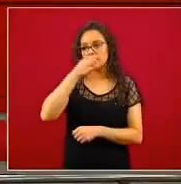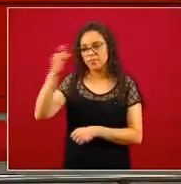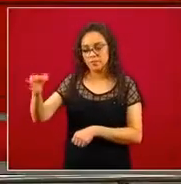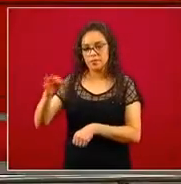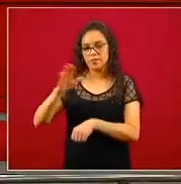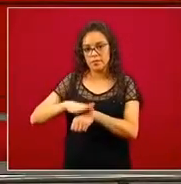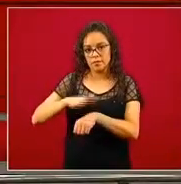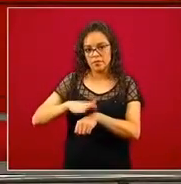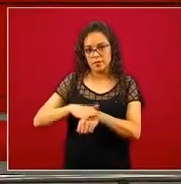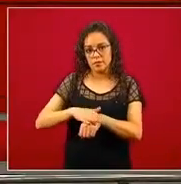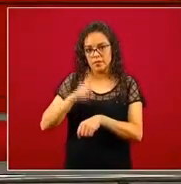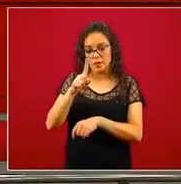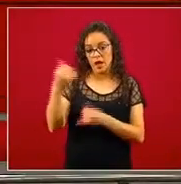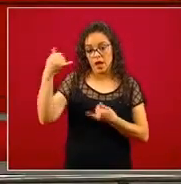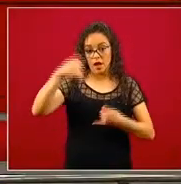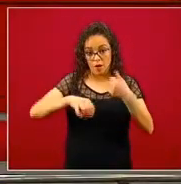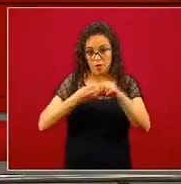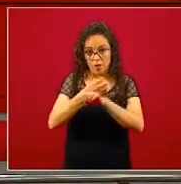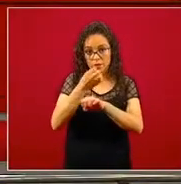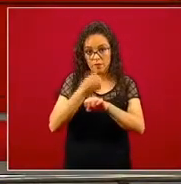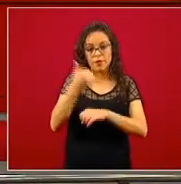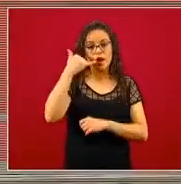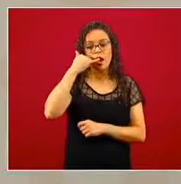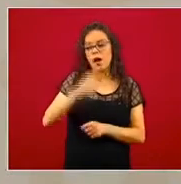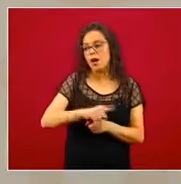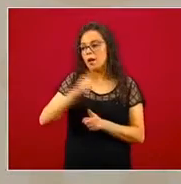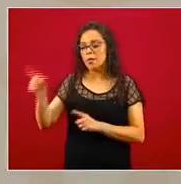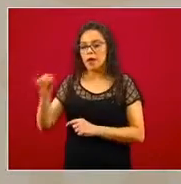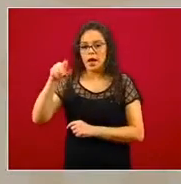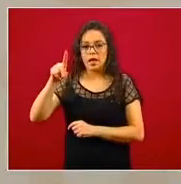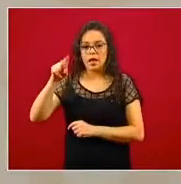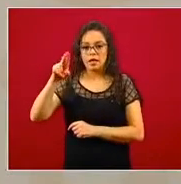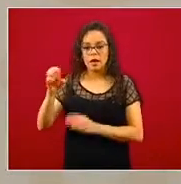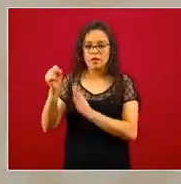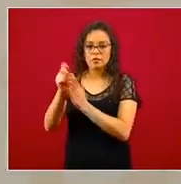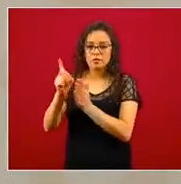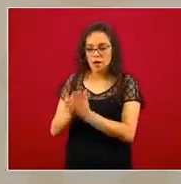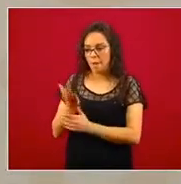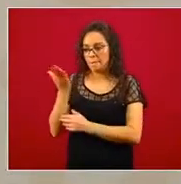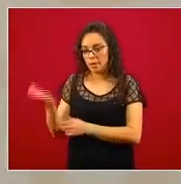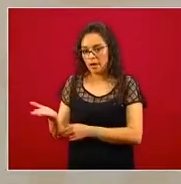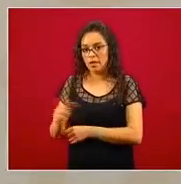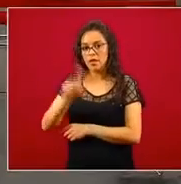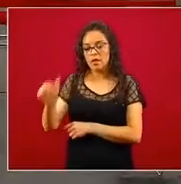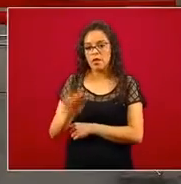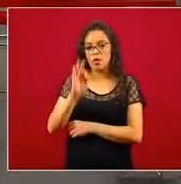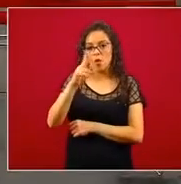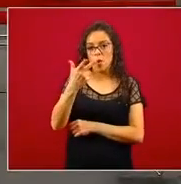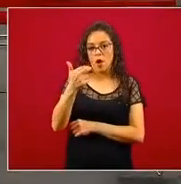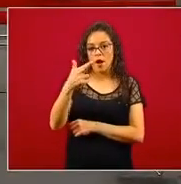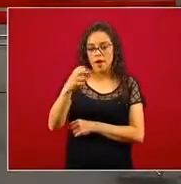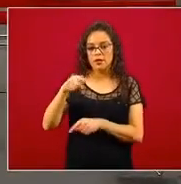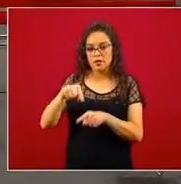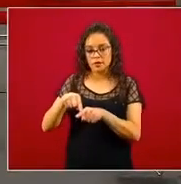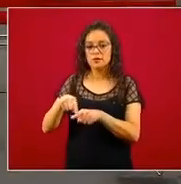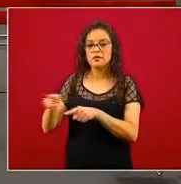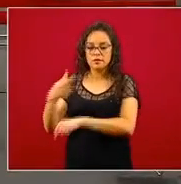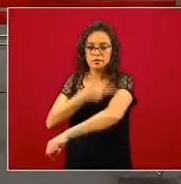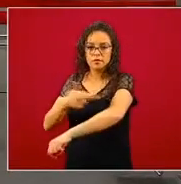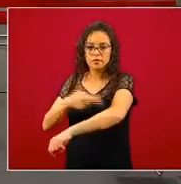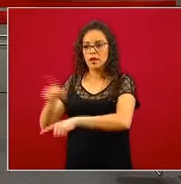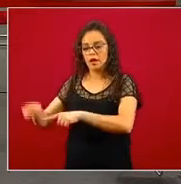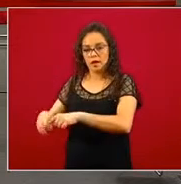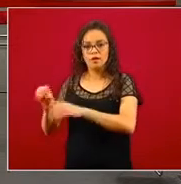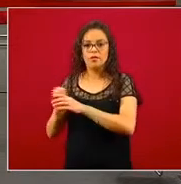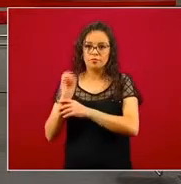to several indicators, in order to define periodicity and tests to be shipped. But the entities